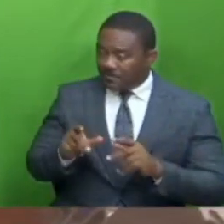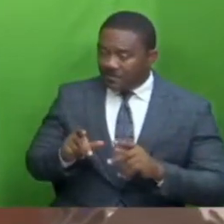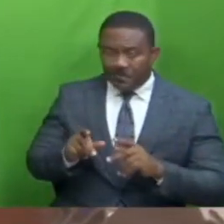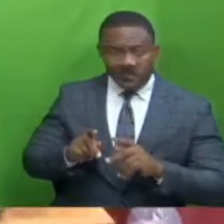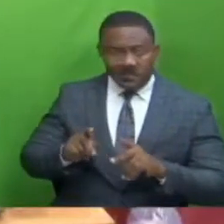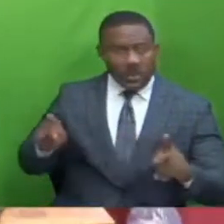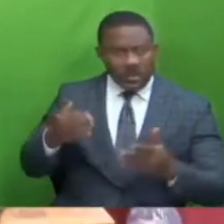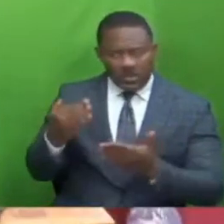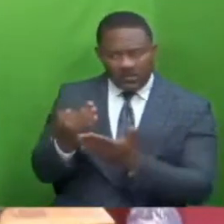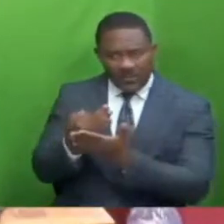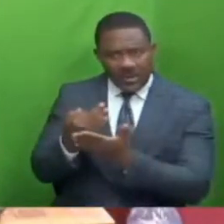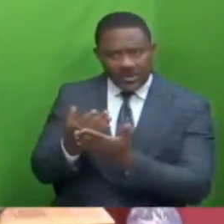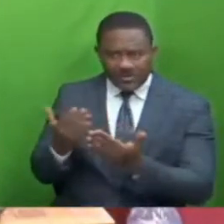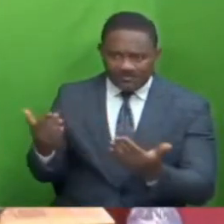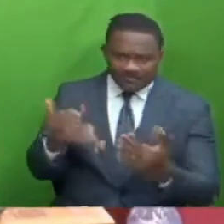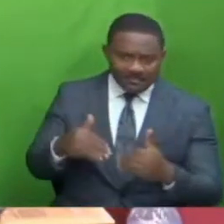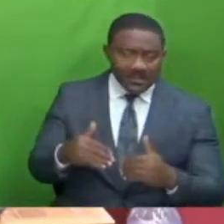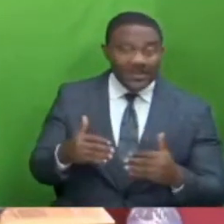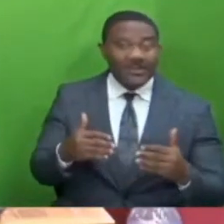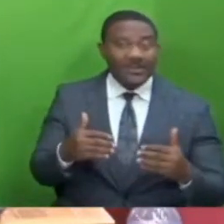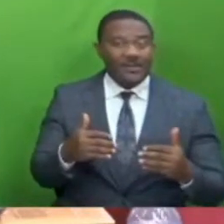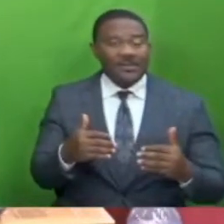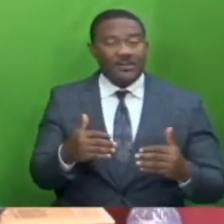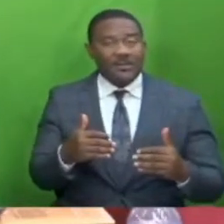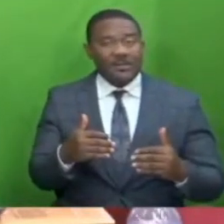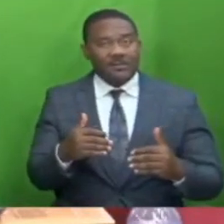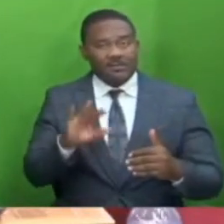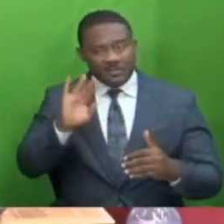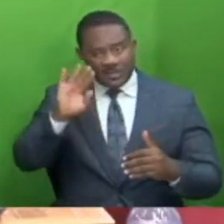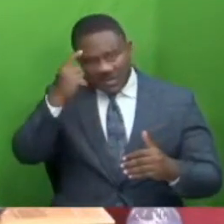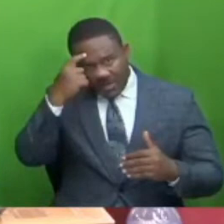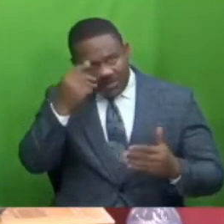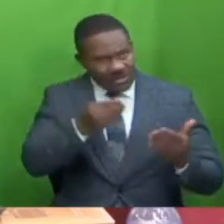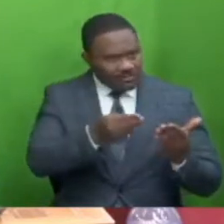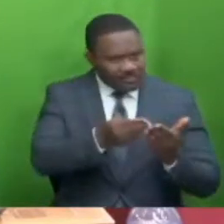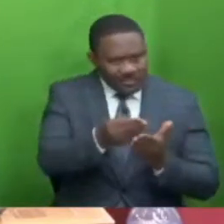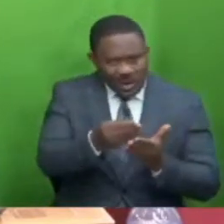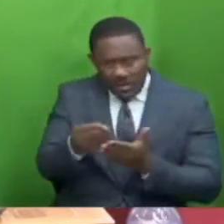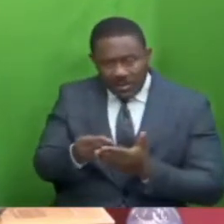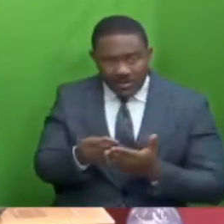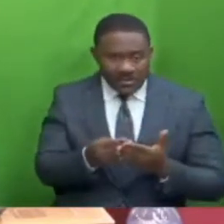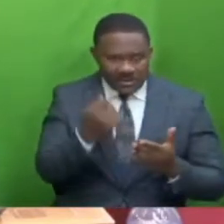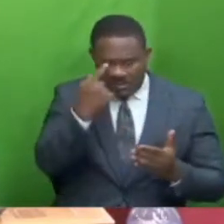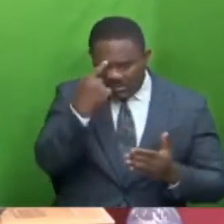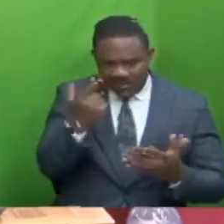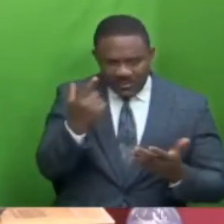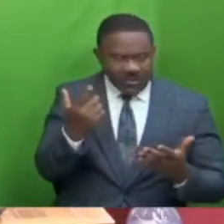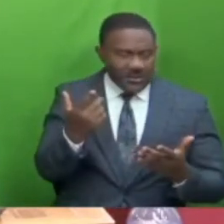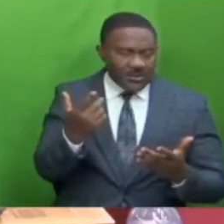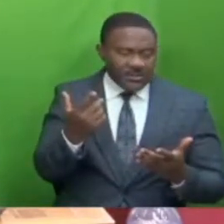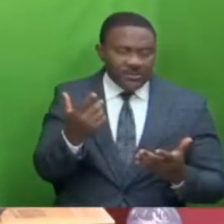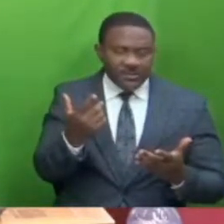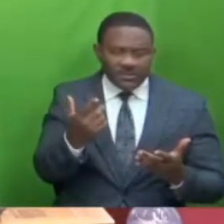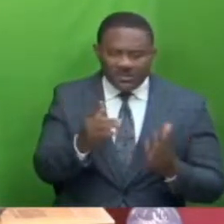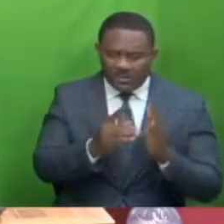sustainable path while creating fiscal space for critical development